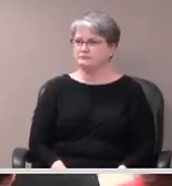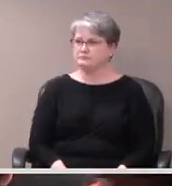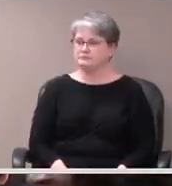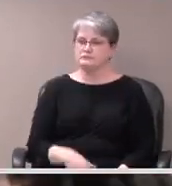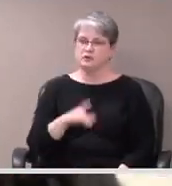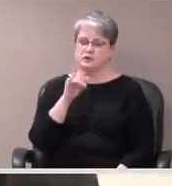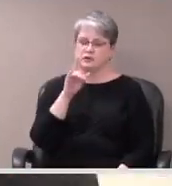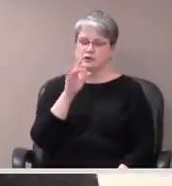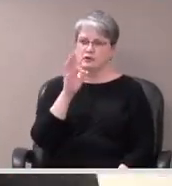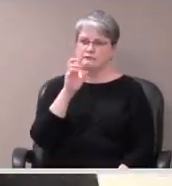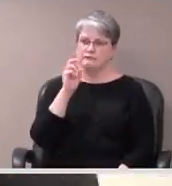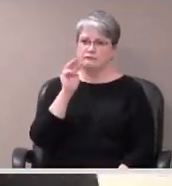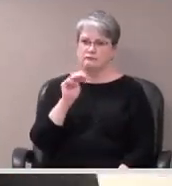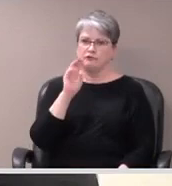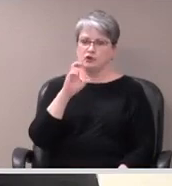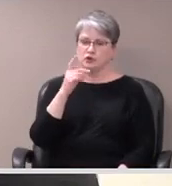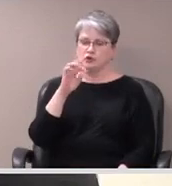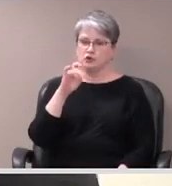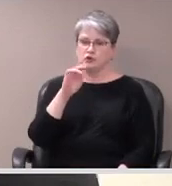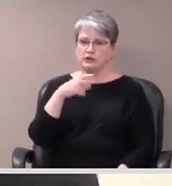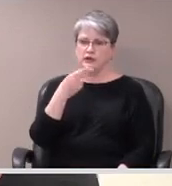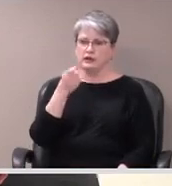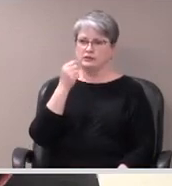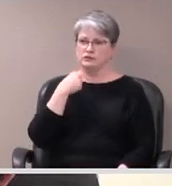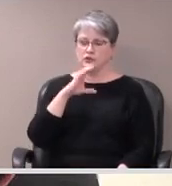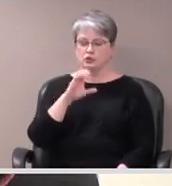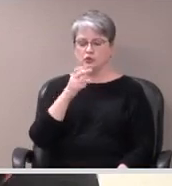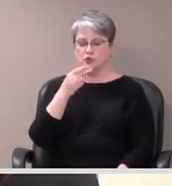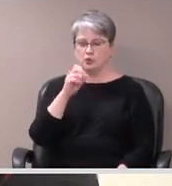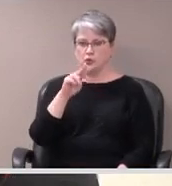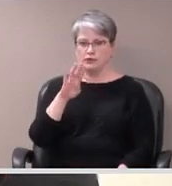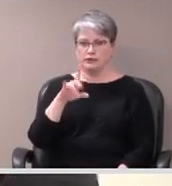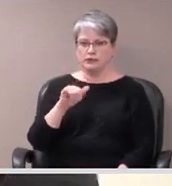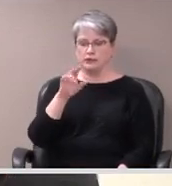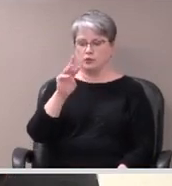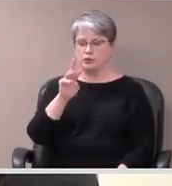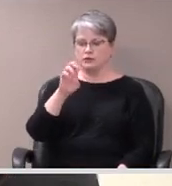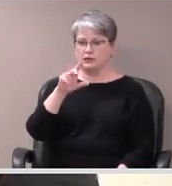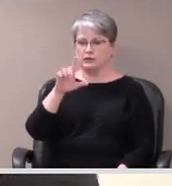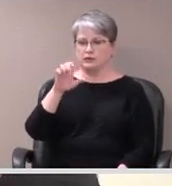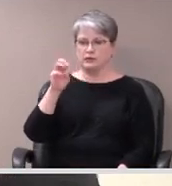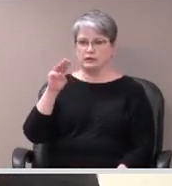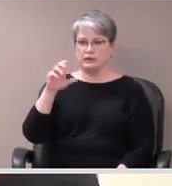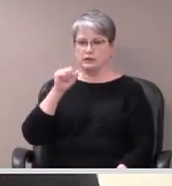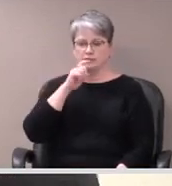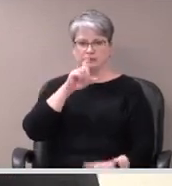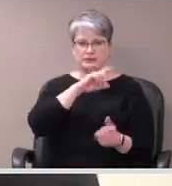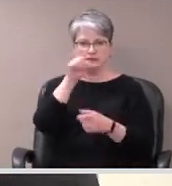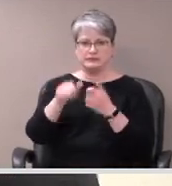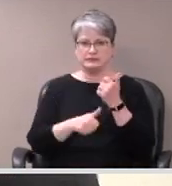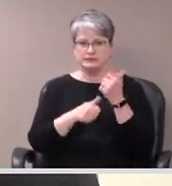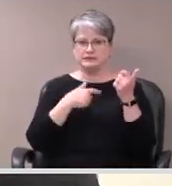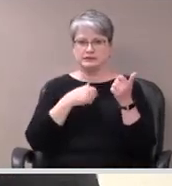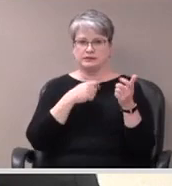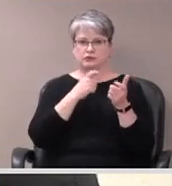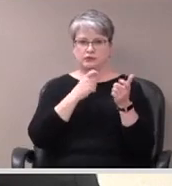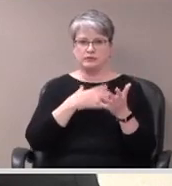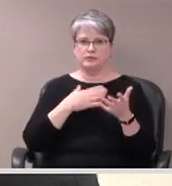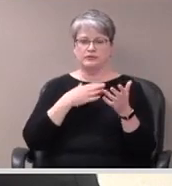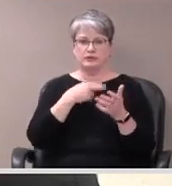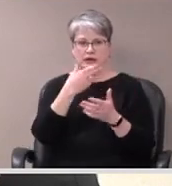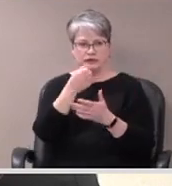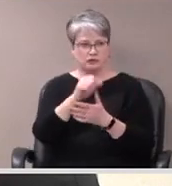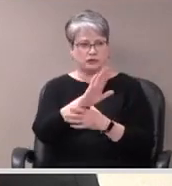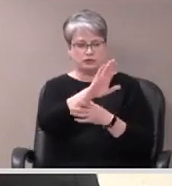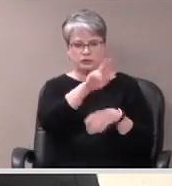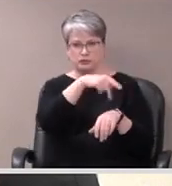Fern Creek High School teacher Courtney Williams. Joining her in the recognition is Assistant Superintendent of High Schools, Christy Rogers, and her